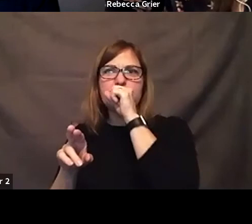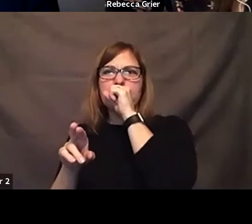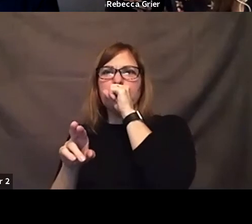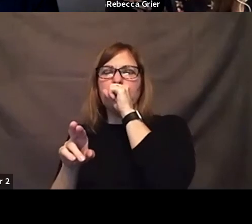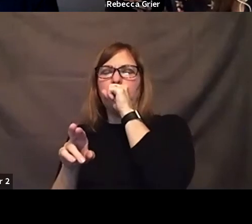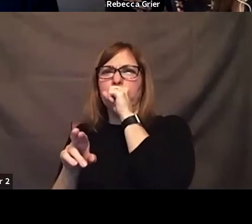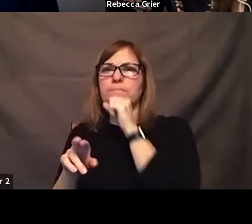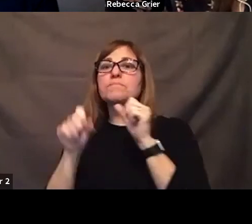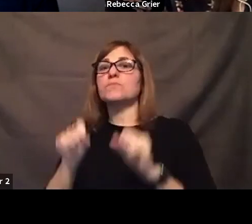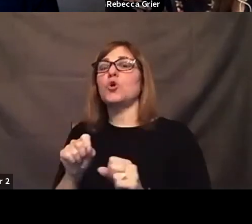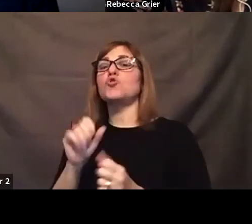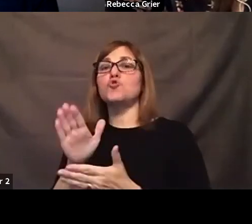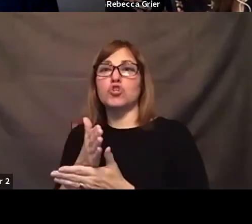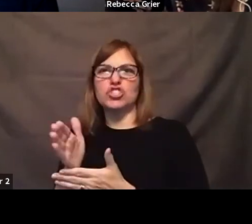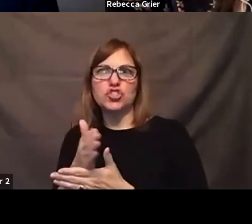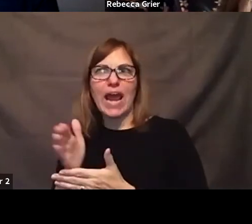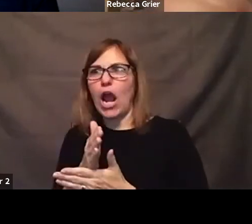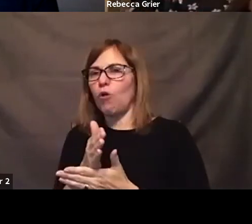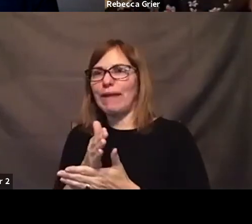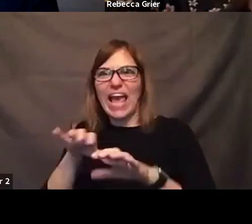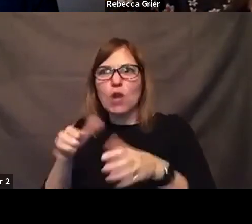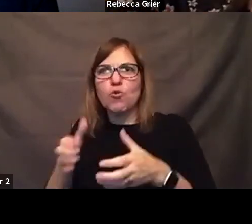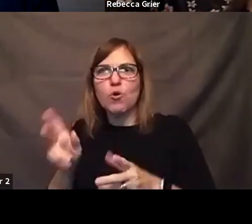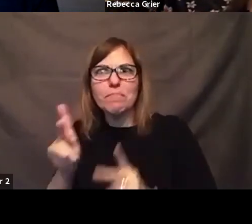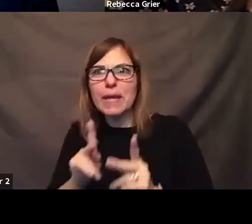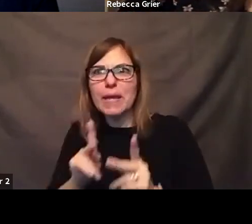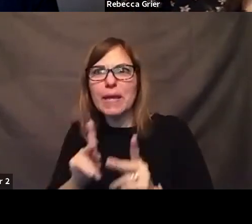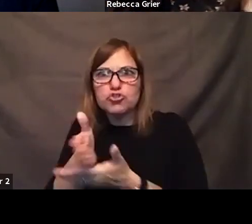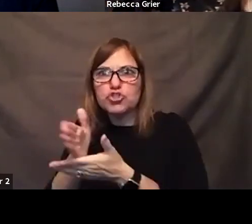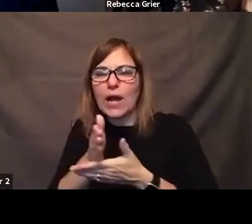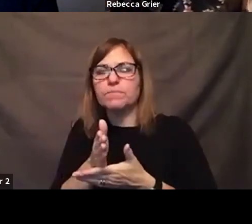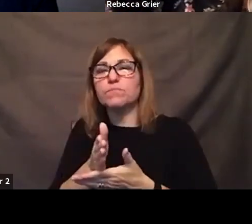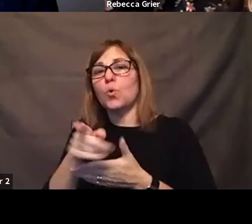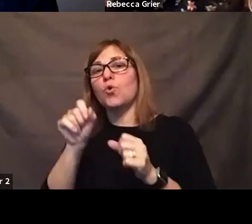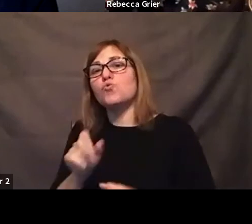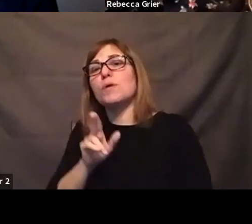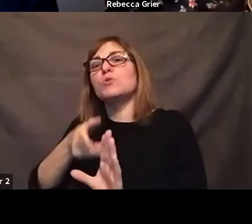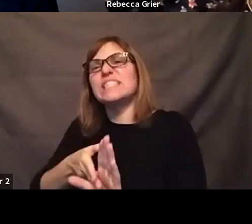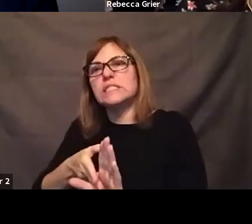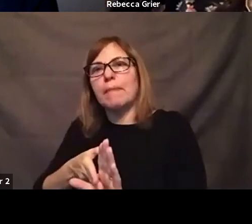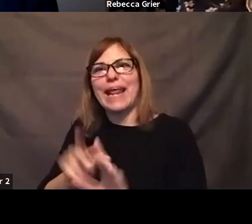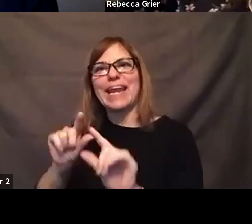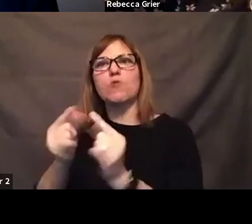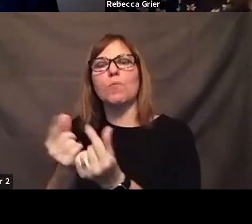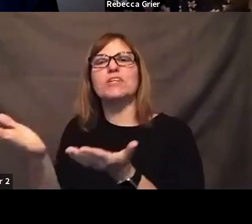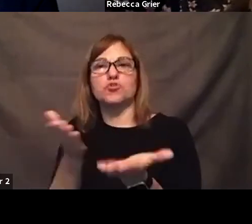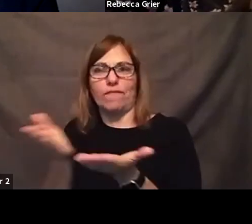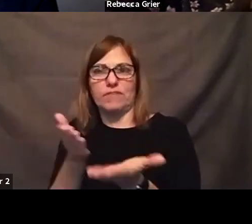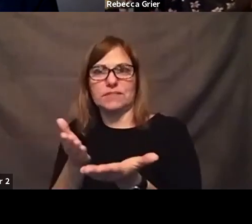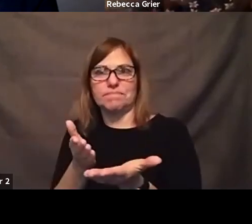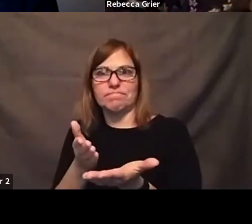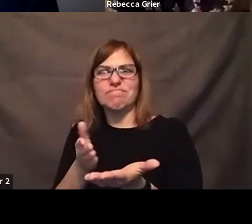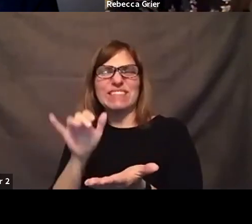share it with a group of people, or you could buy it into a service, but I think there'll be entirely new models about